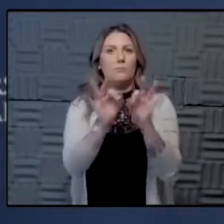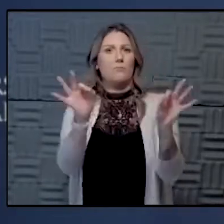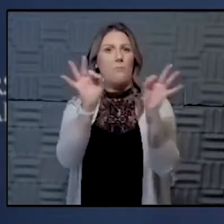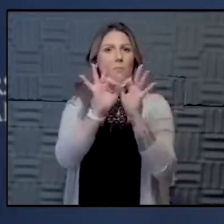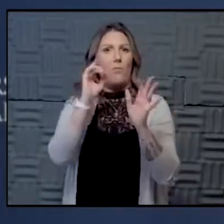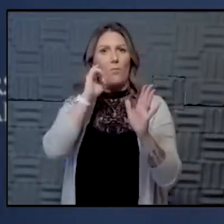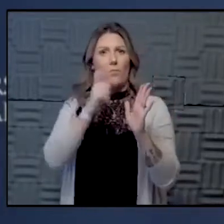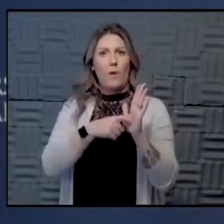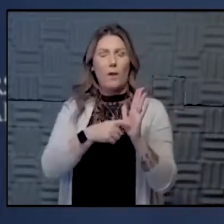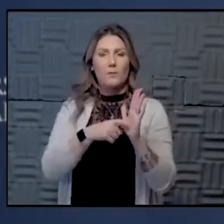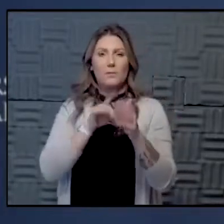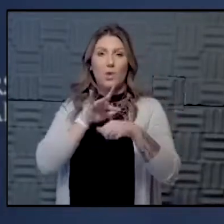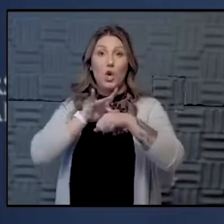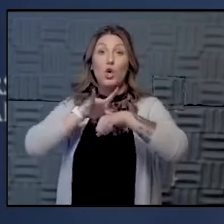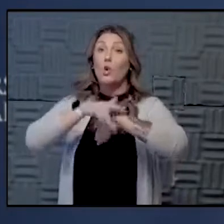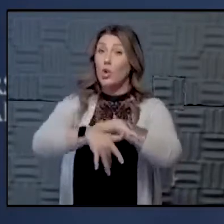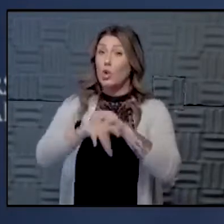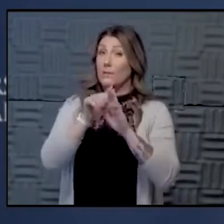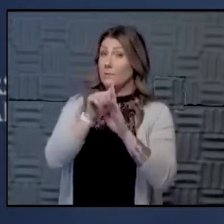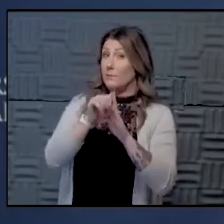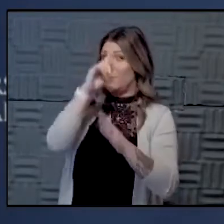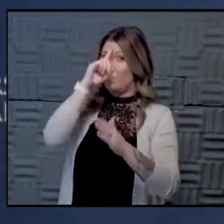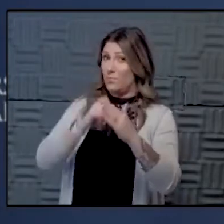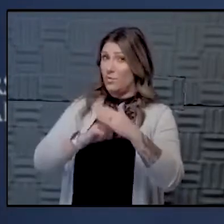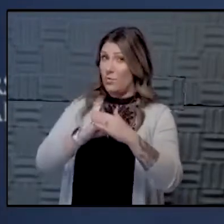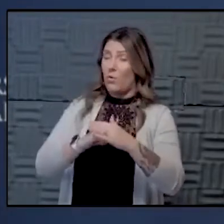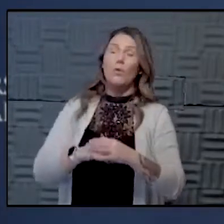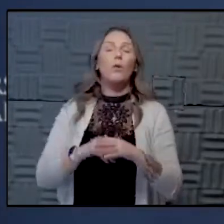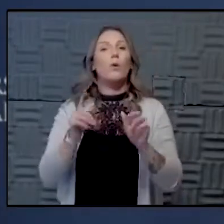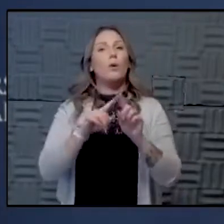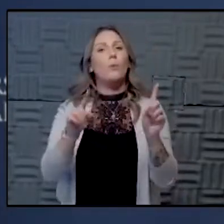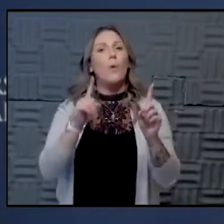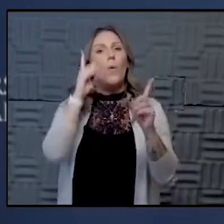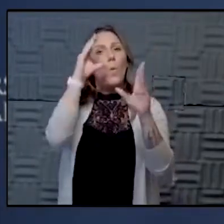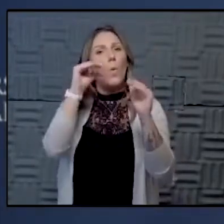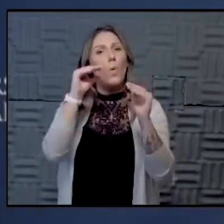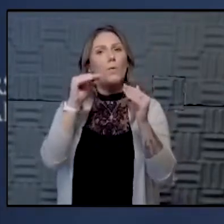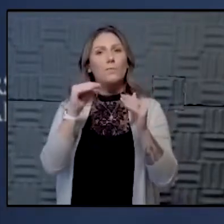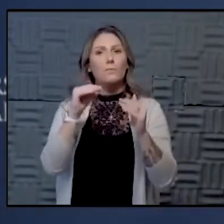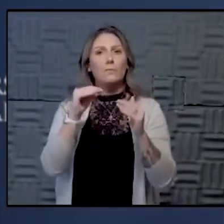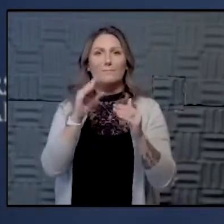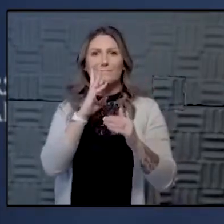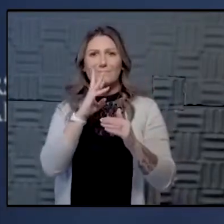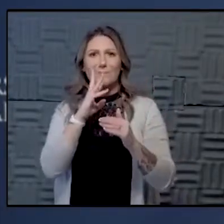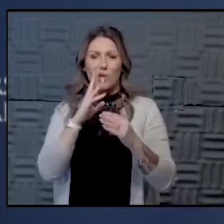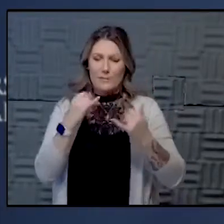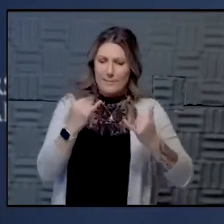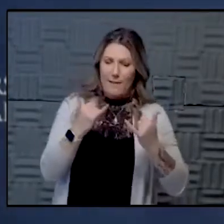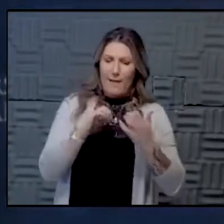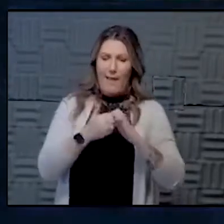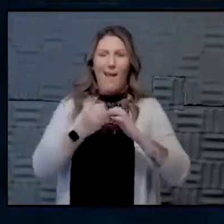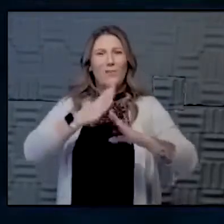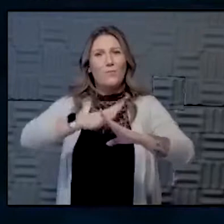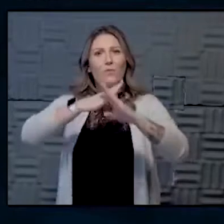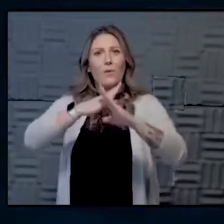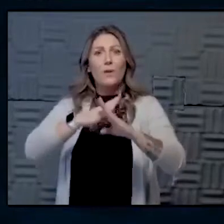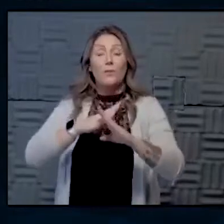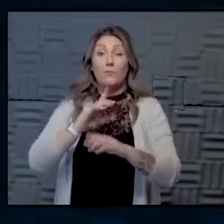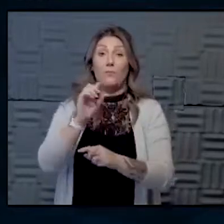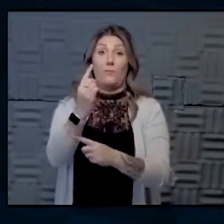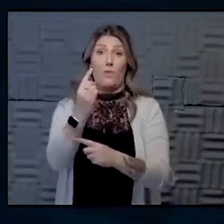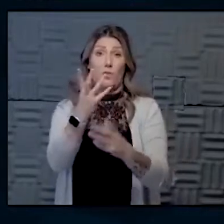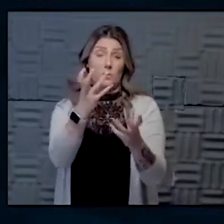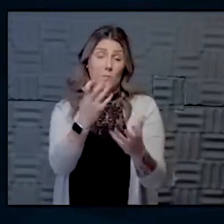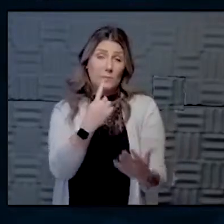recognize early symptoms of stroke. But hopefully, what we can talk about today is how exactly we can prevent that. And first and foremost, I'd